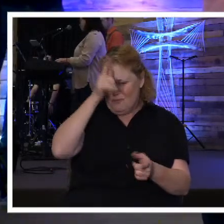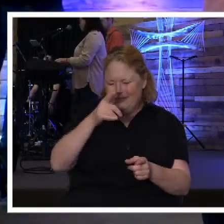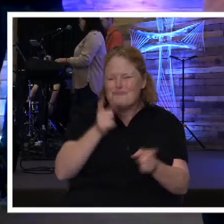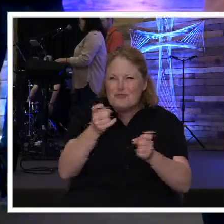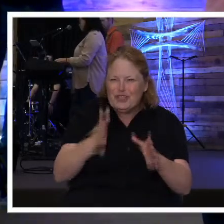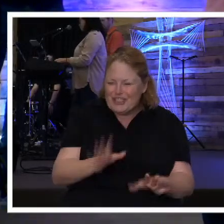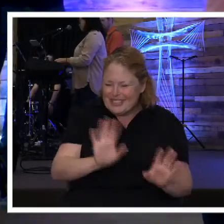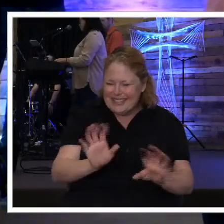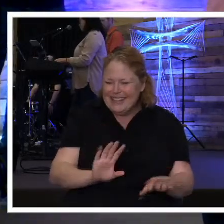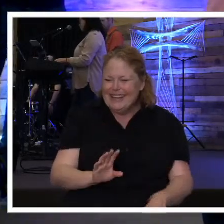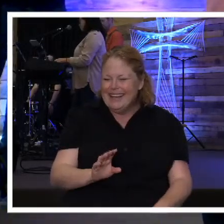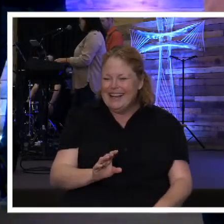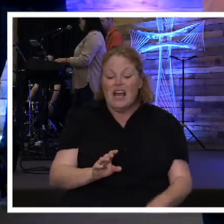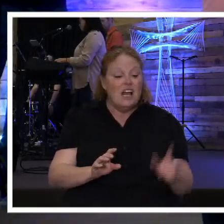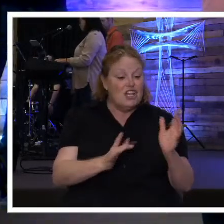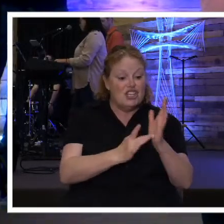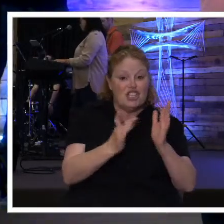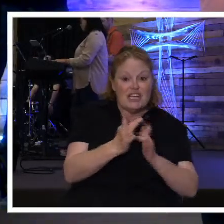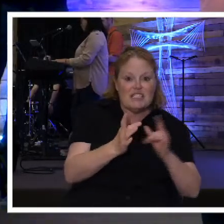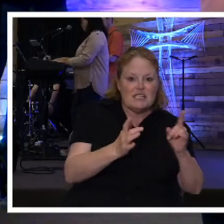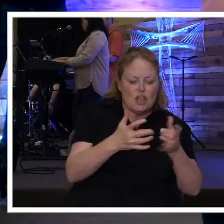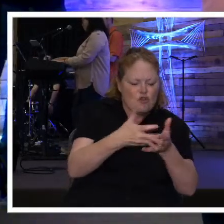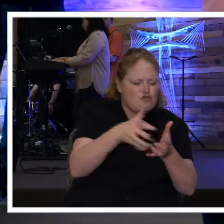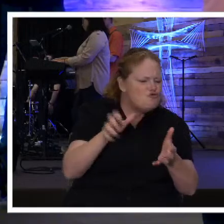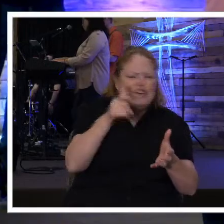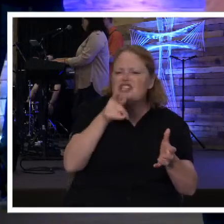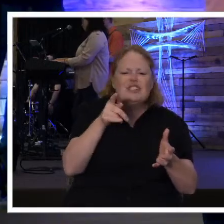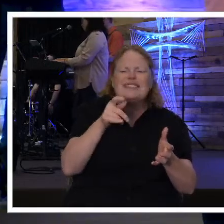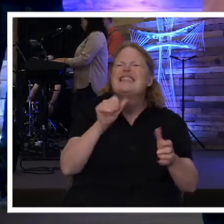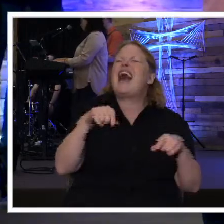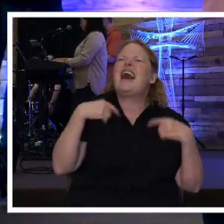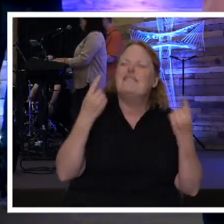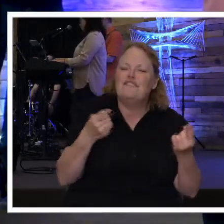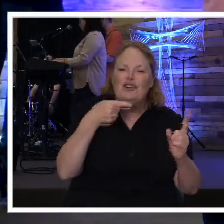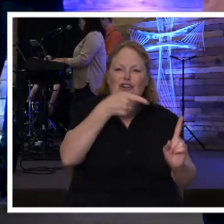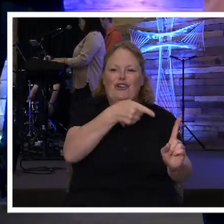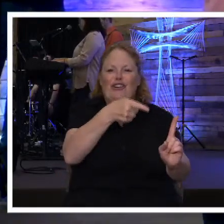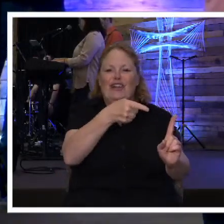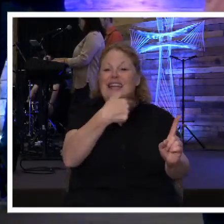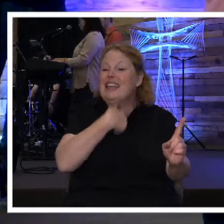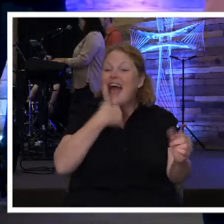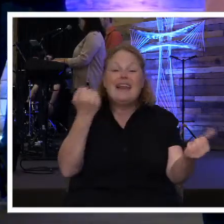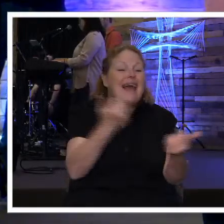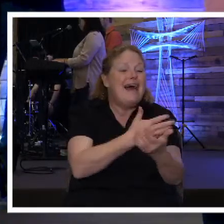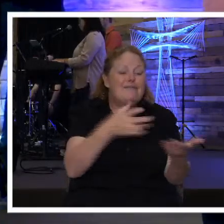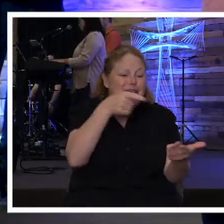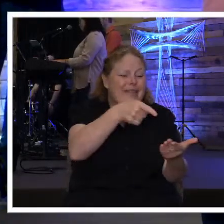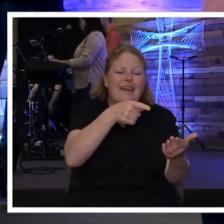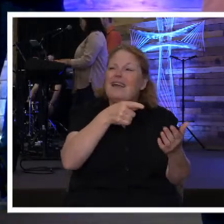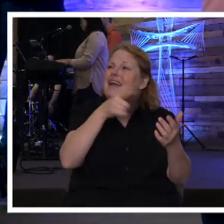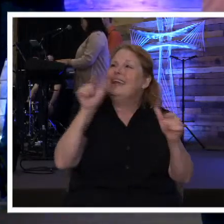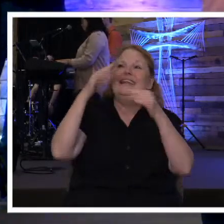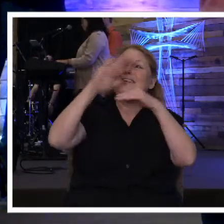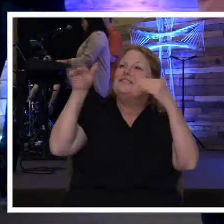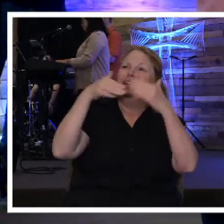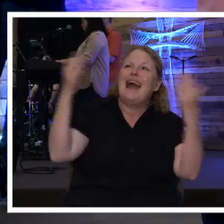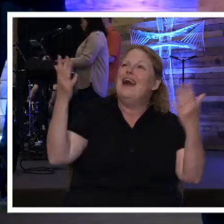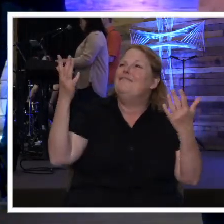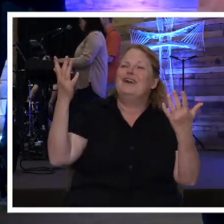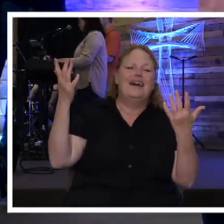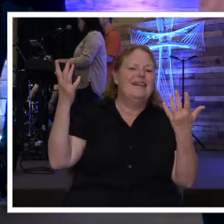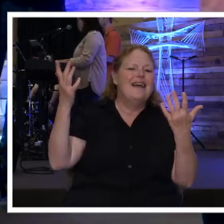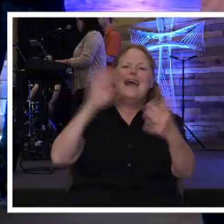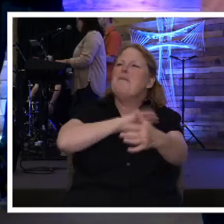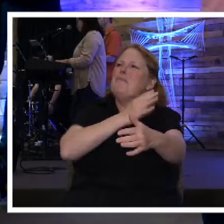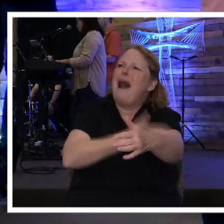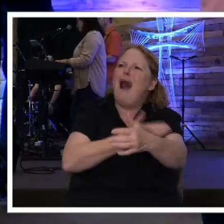having been the richest young ruler in the universe. He has it all. the power of heaven and the glory of heaven, the power